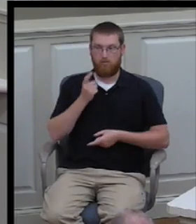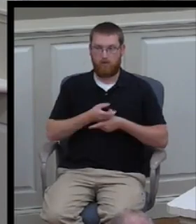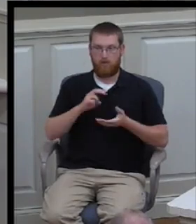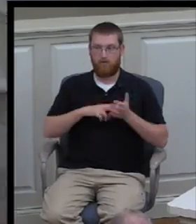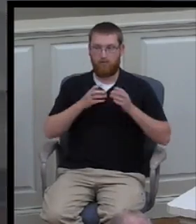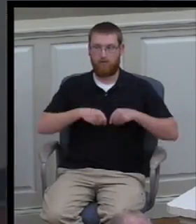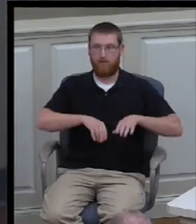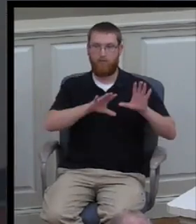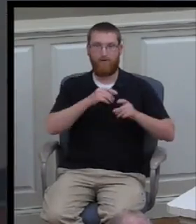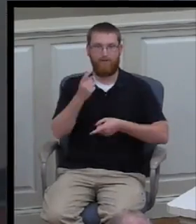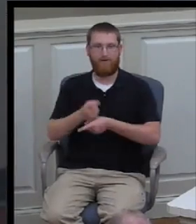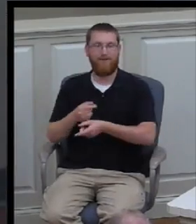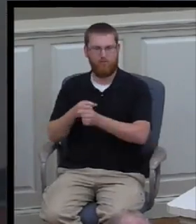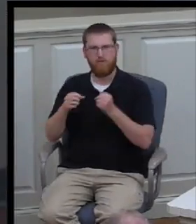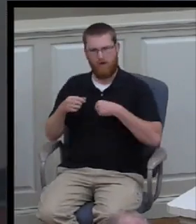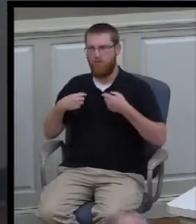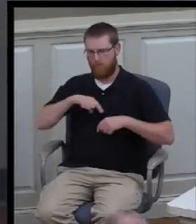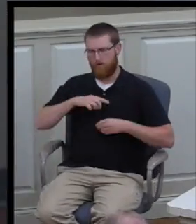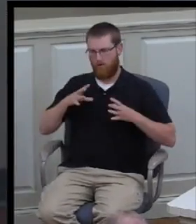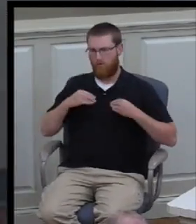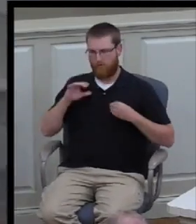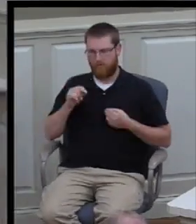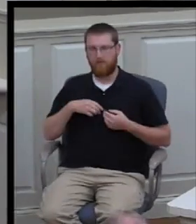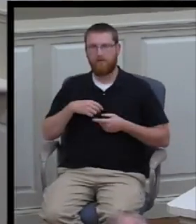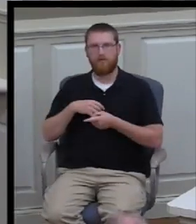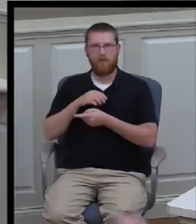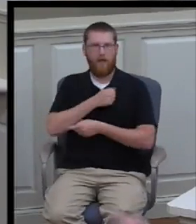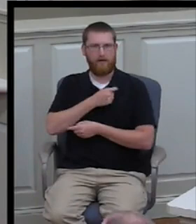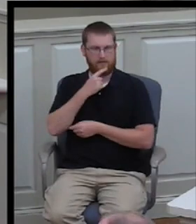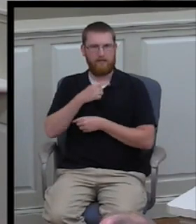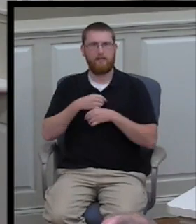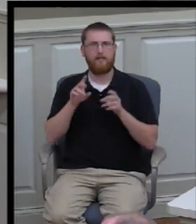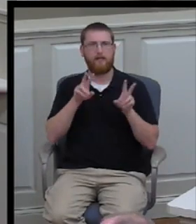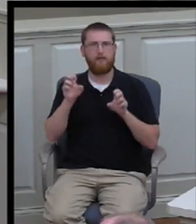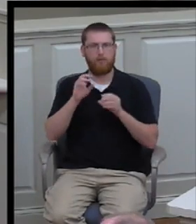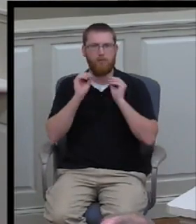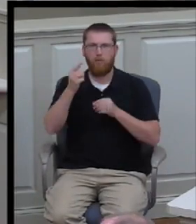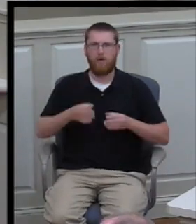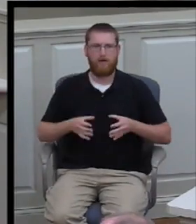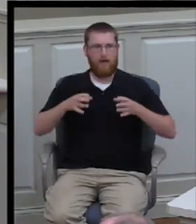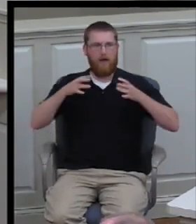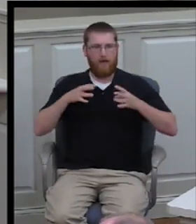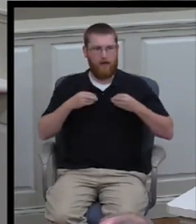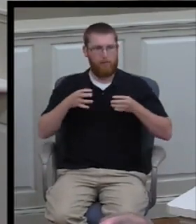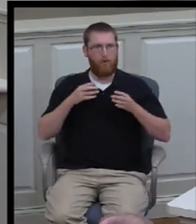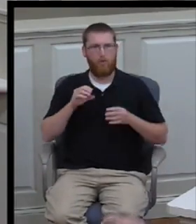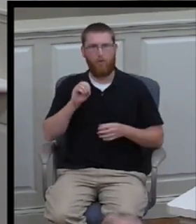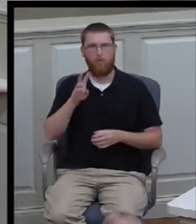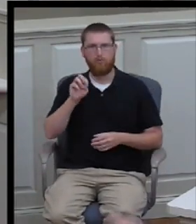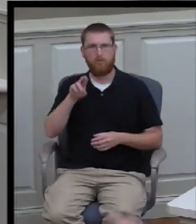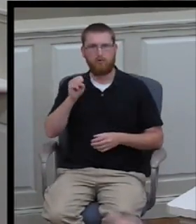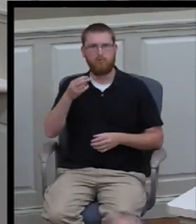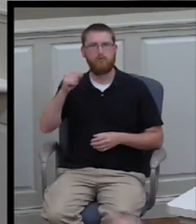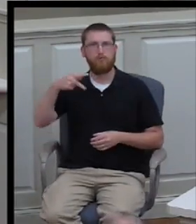you could consider that. You know, Well, that's been the issue for me for several years, is that Yeah. no one ever claimed ownership We- to it we- to give it to us. We So- have ownership of